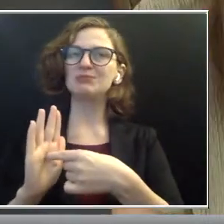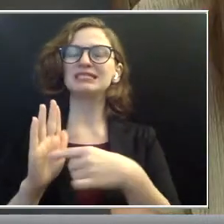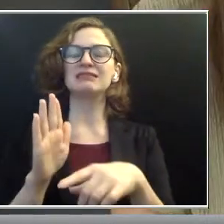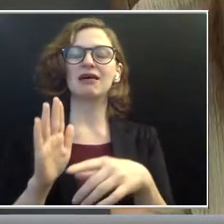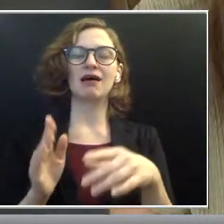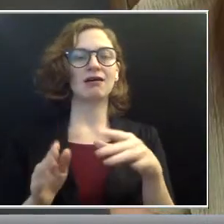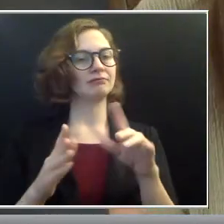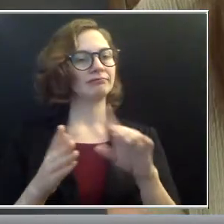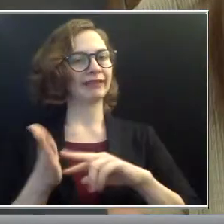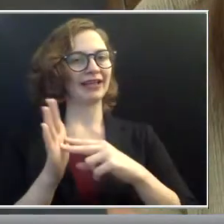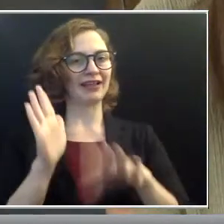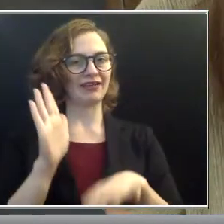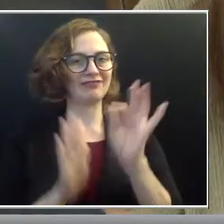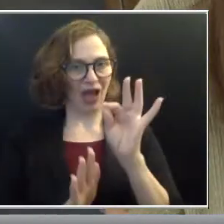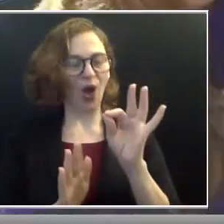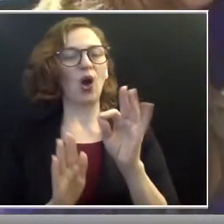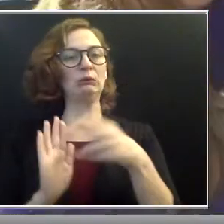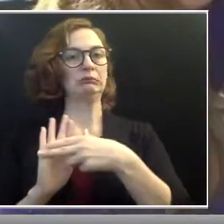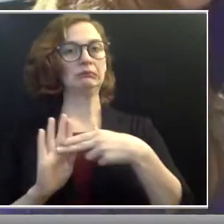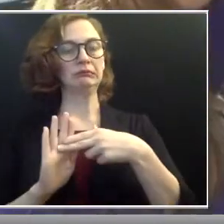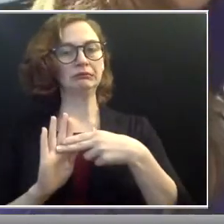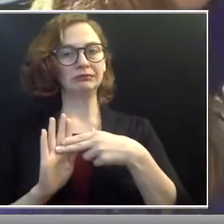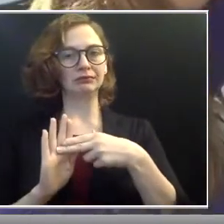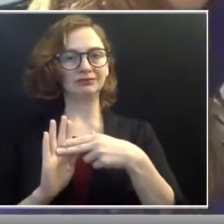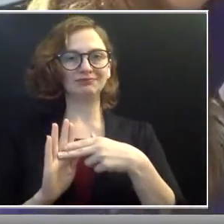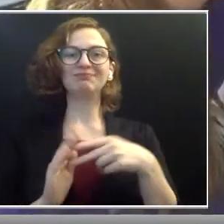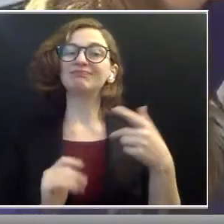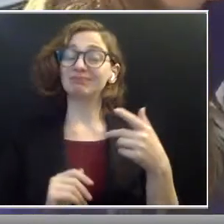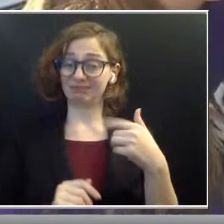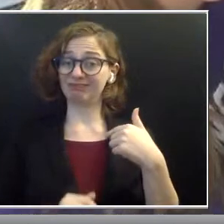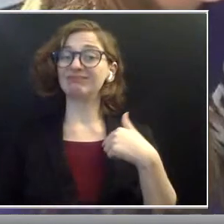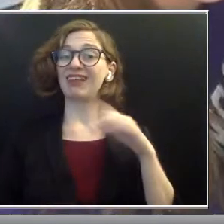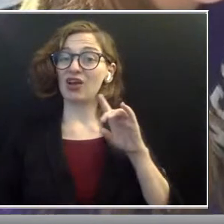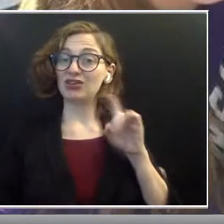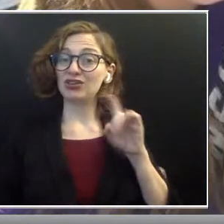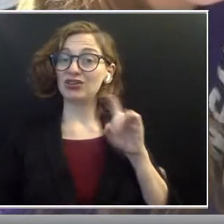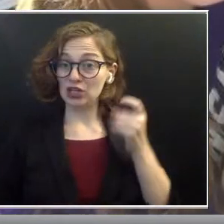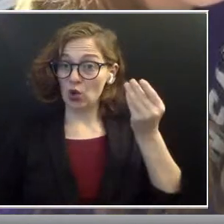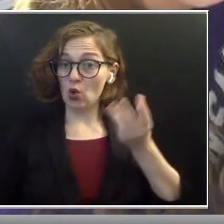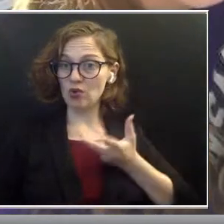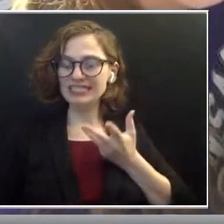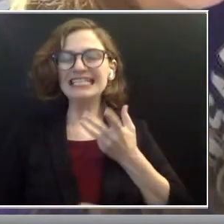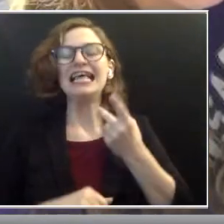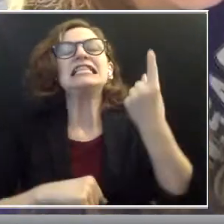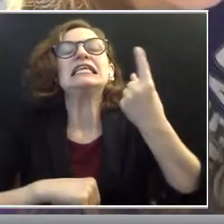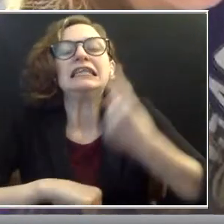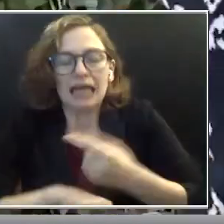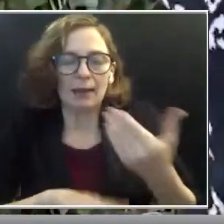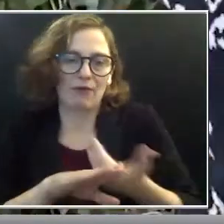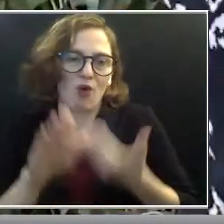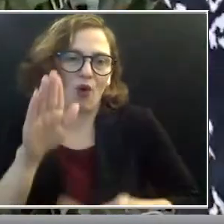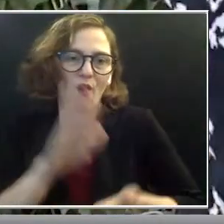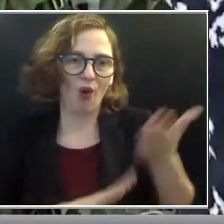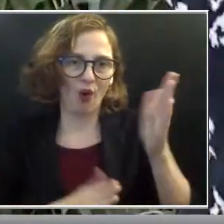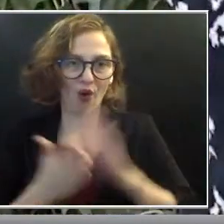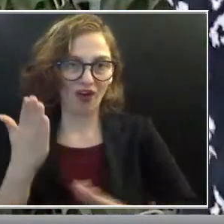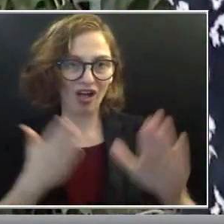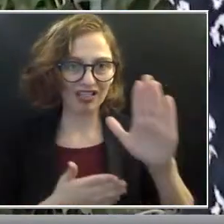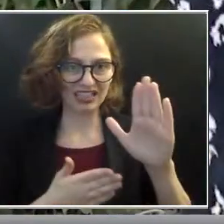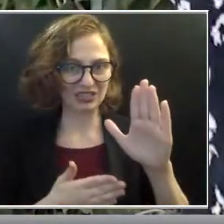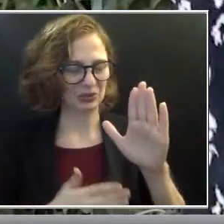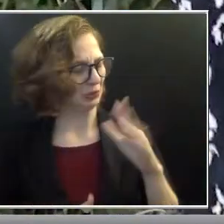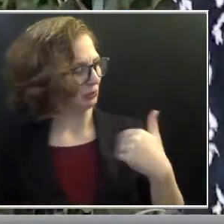I was diagnosed the day before I went to college. It's not the news anyone wants to hear the day before heading off to college,